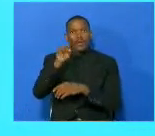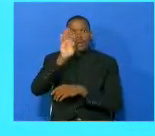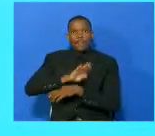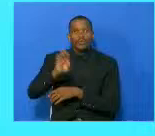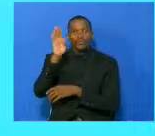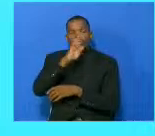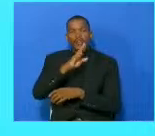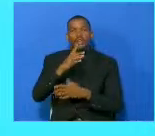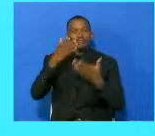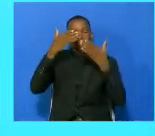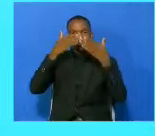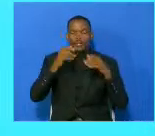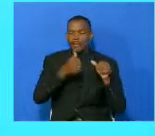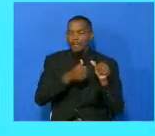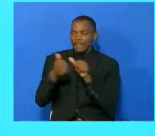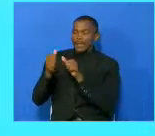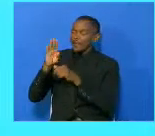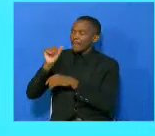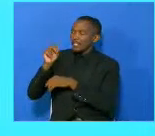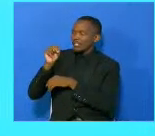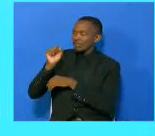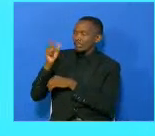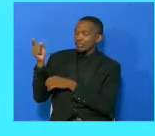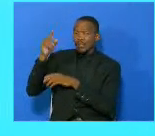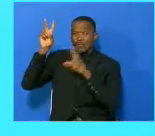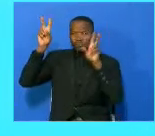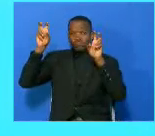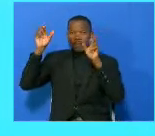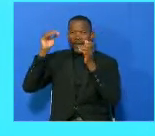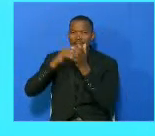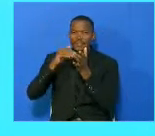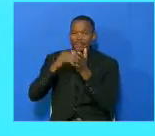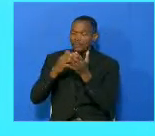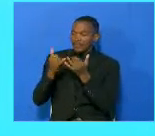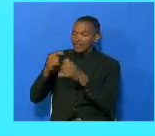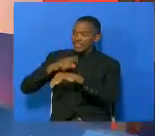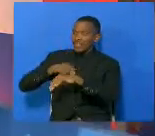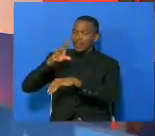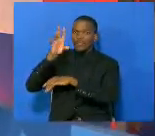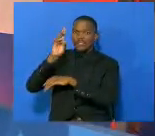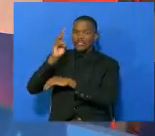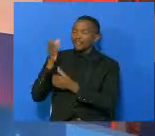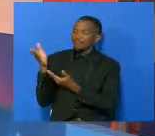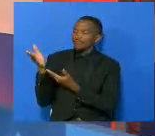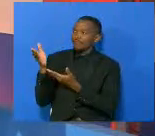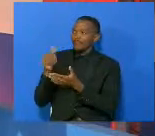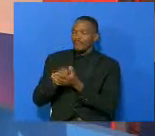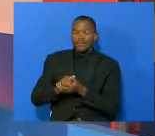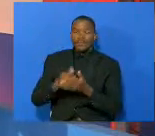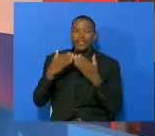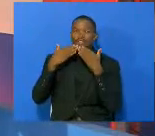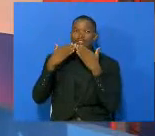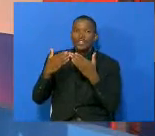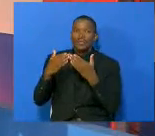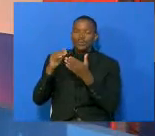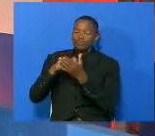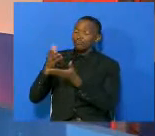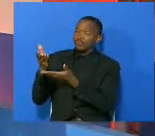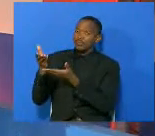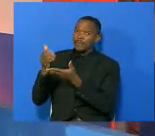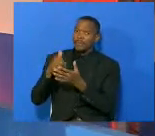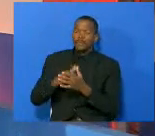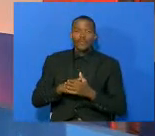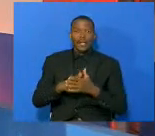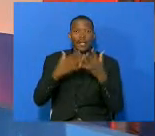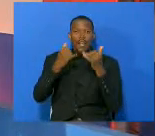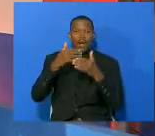Botswana tonight. La ke busetsa tiro kwa go Benson Phuthego go are ga kwa le ntlhakgolo tsa nako ya bosupa. Benson, ke go leboge morwarra kwa raitso